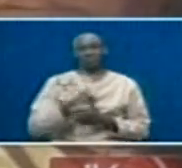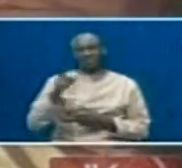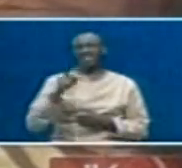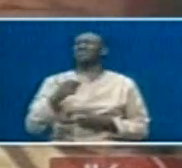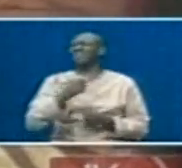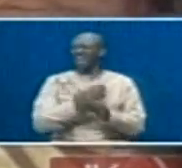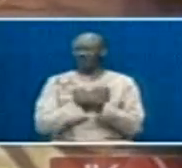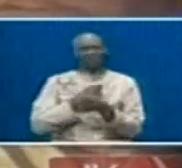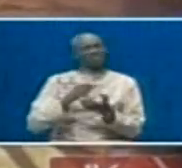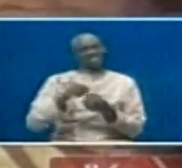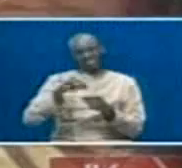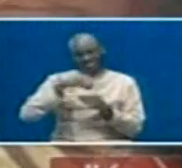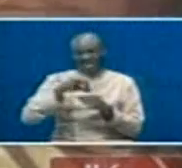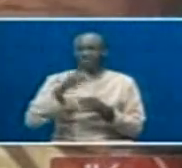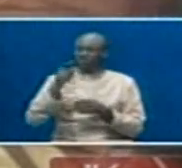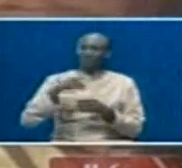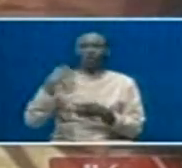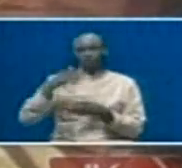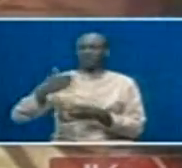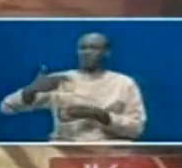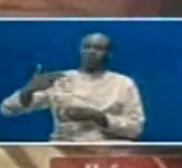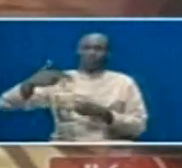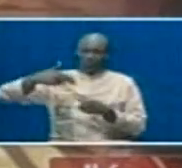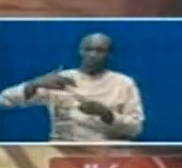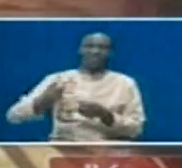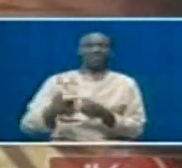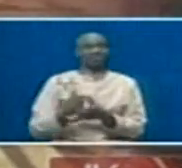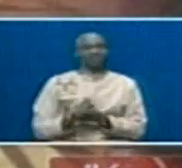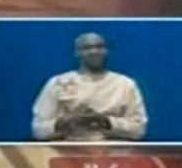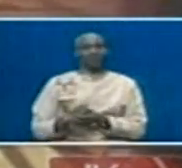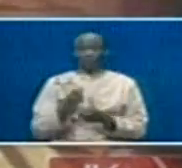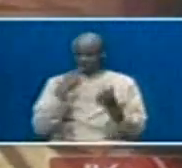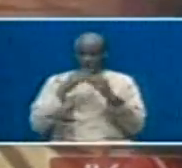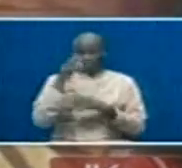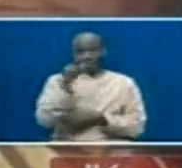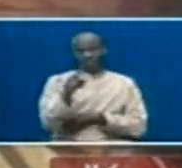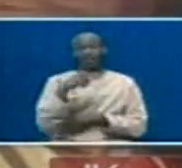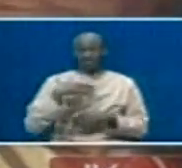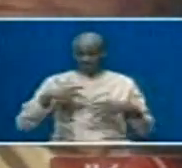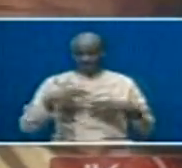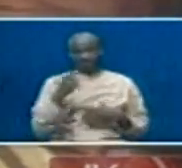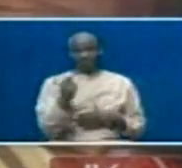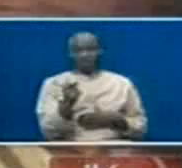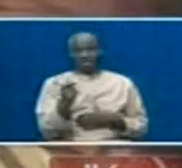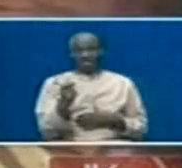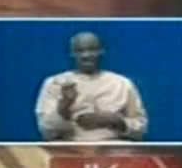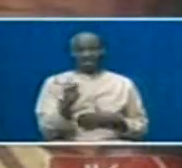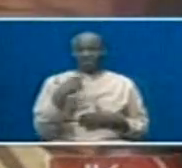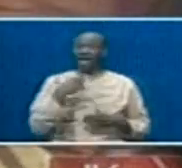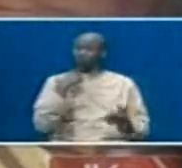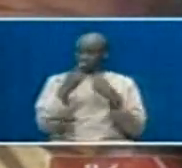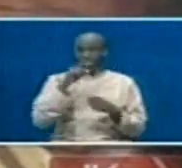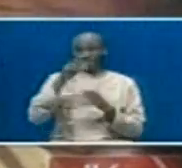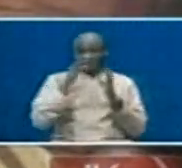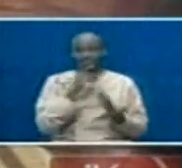lover, and a pot was there boiling all the time. Got to talk more about that, so I want to take a break, because you knew things about this man that very